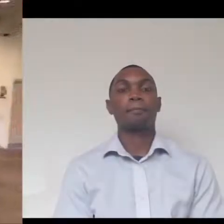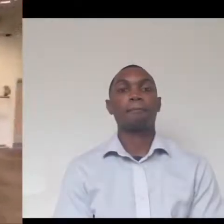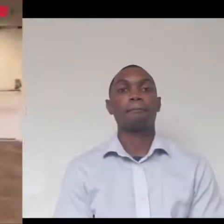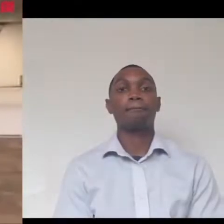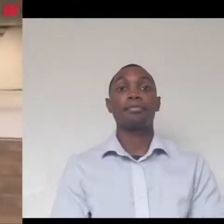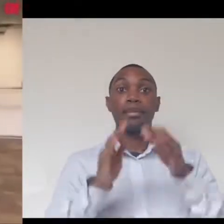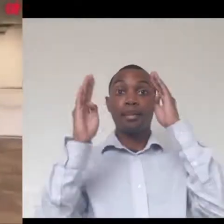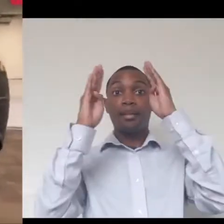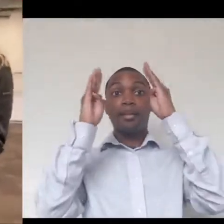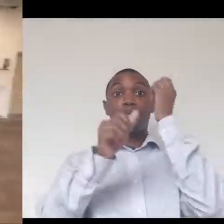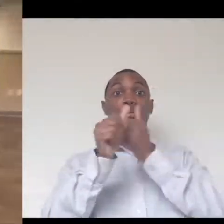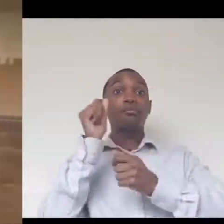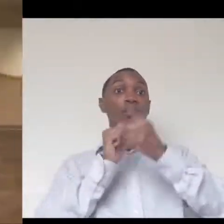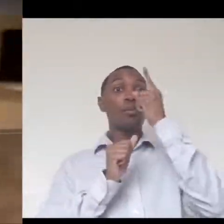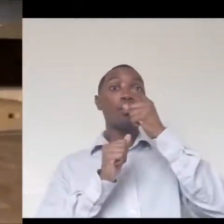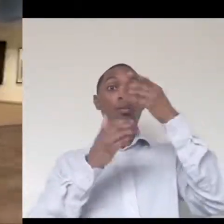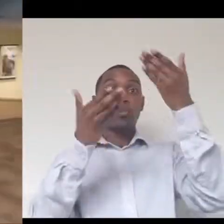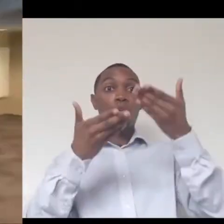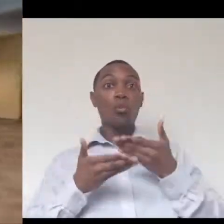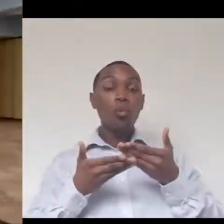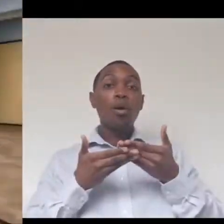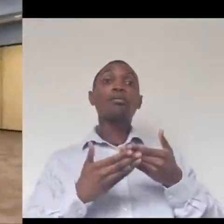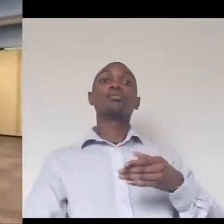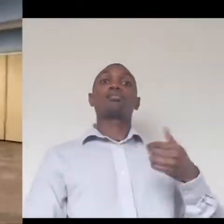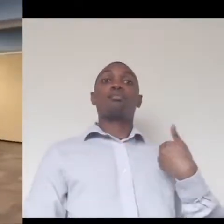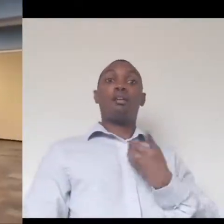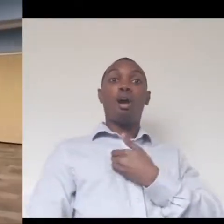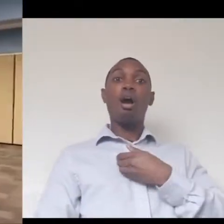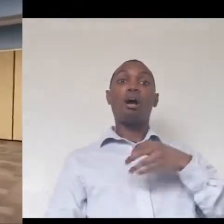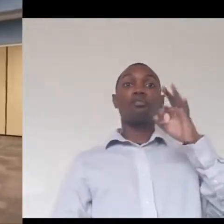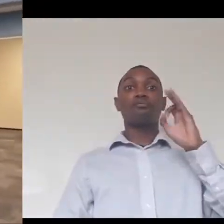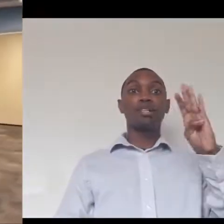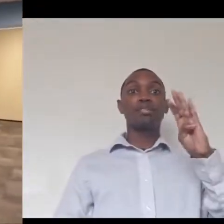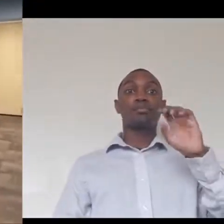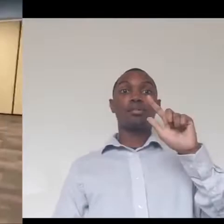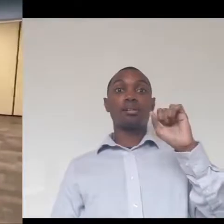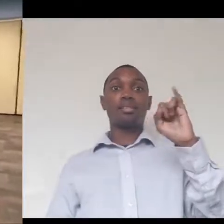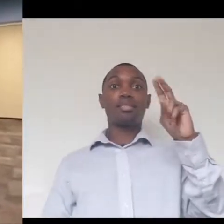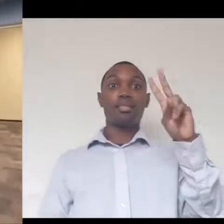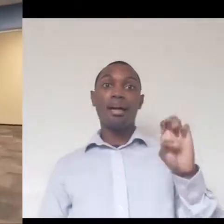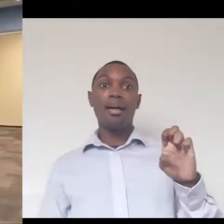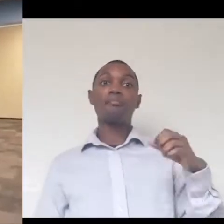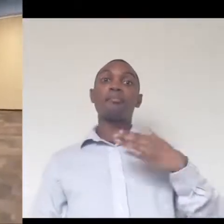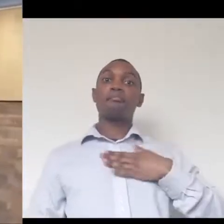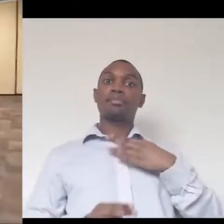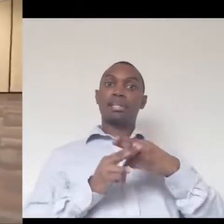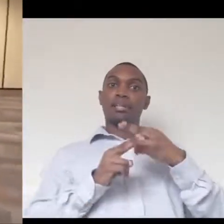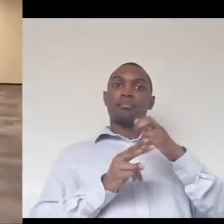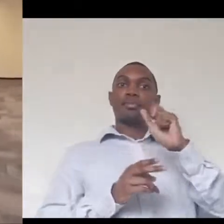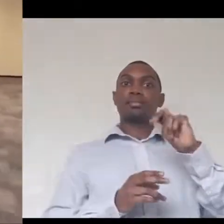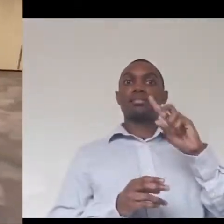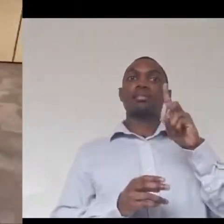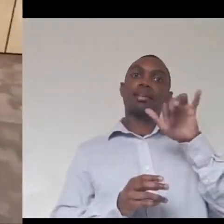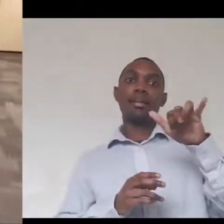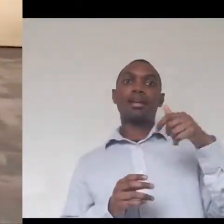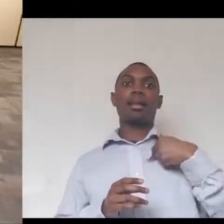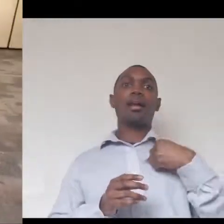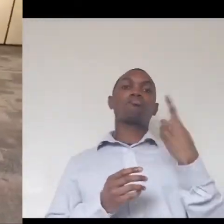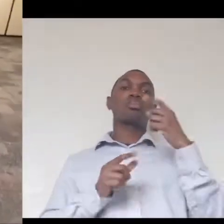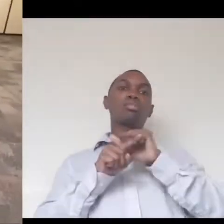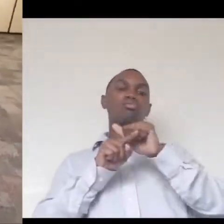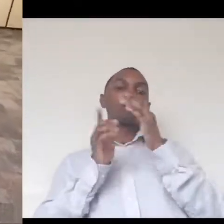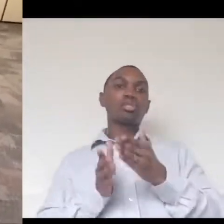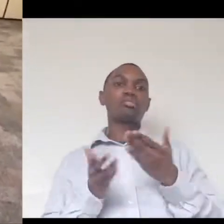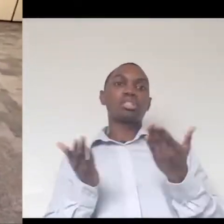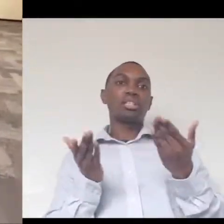Hello, everyone, and welcome to our Facebook Live. My name is Andy. I'm one of the trainers here in the Cat Ambassador Program,